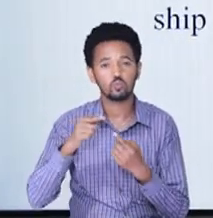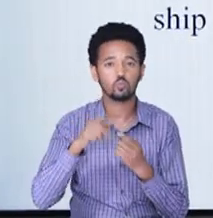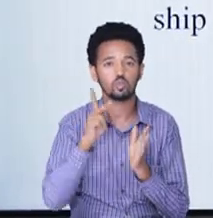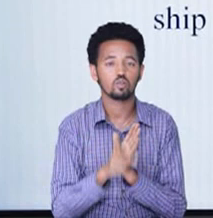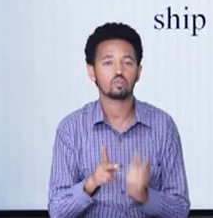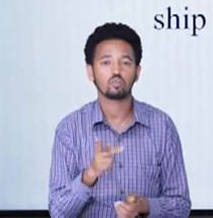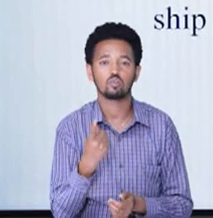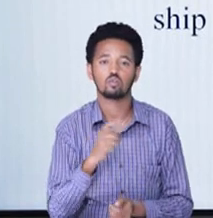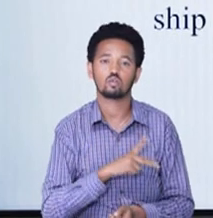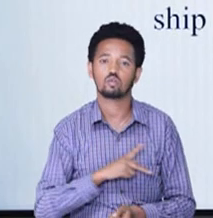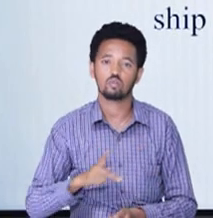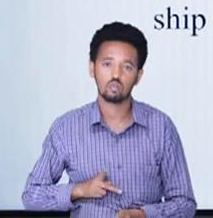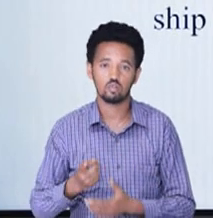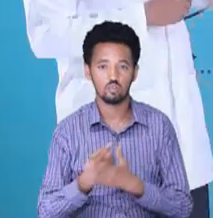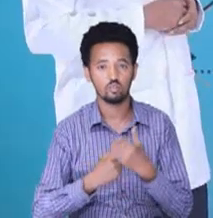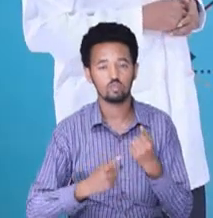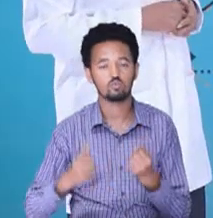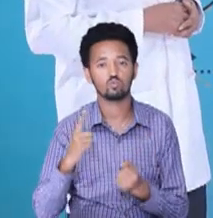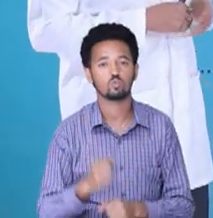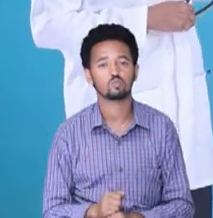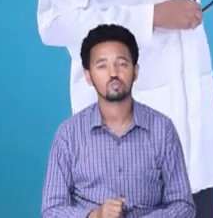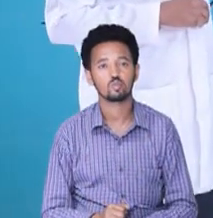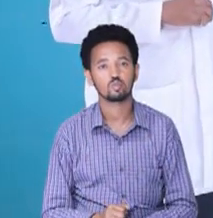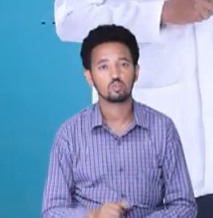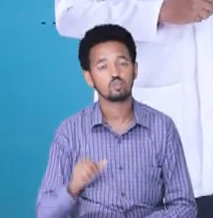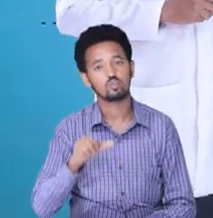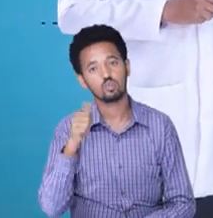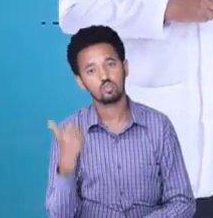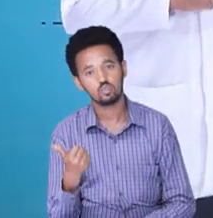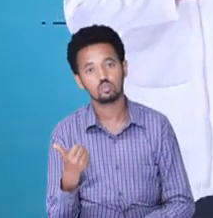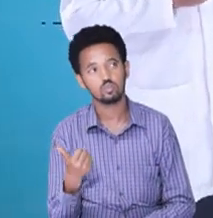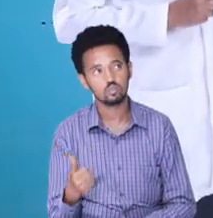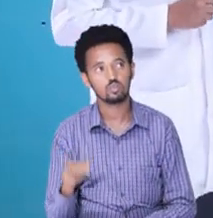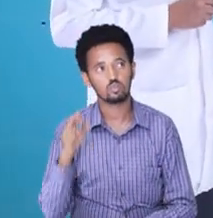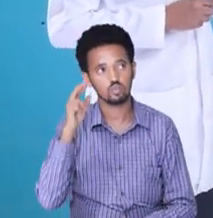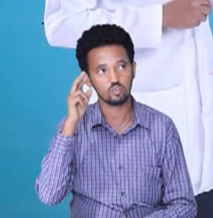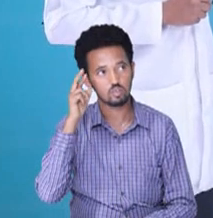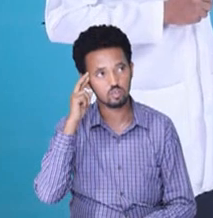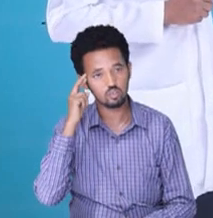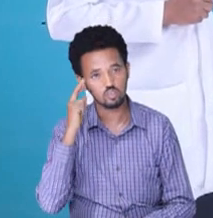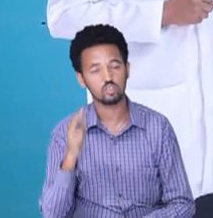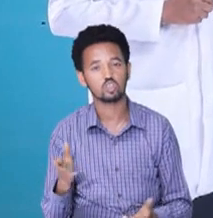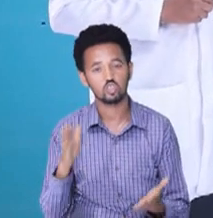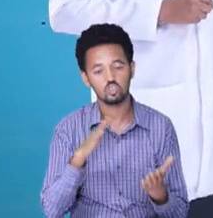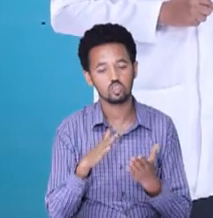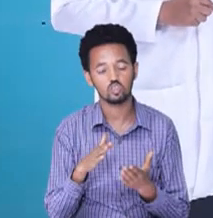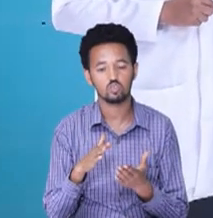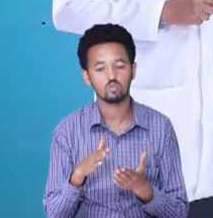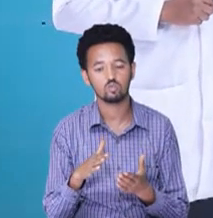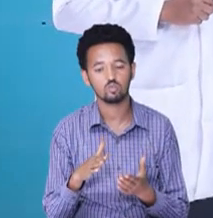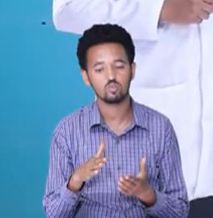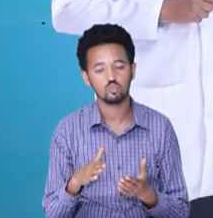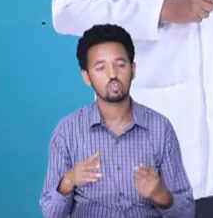king and other individual. The other one, the Reign of Terror. The Reign of Terror brutal crushed the domestic